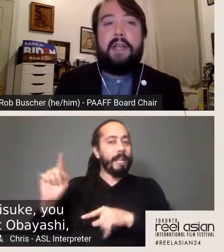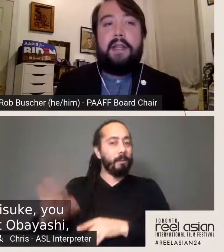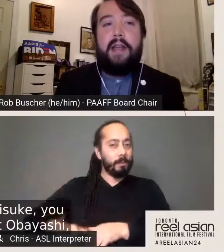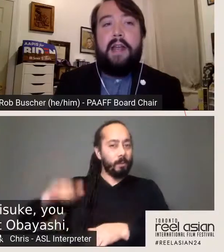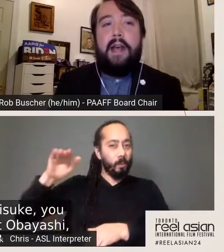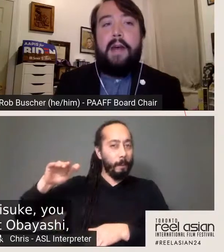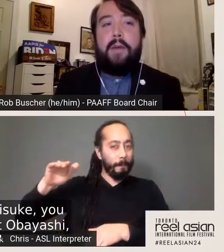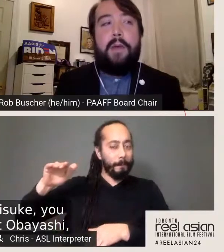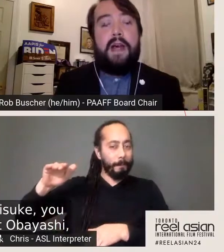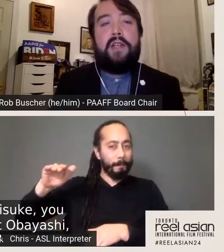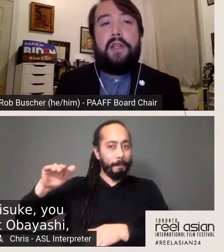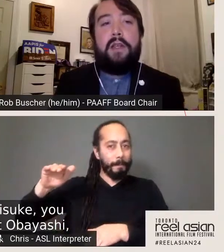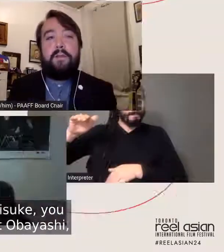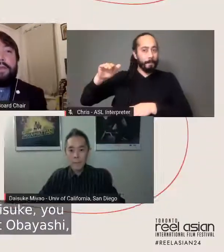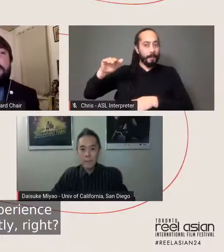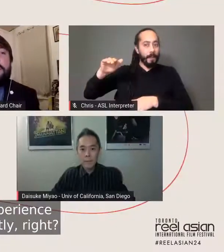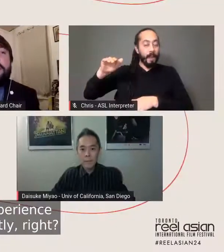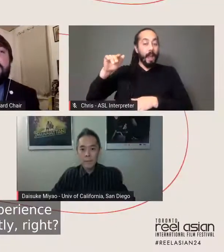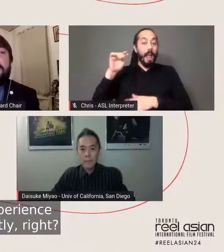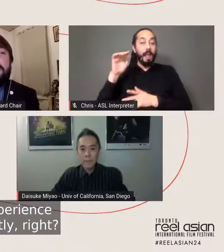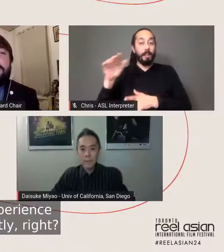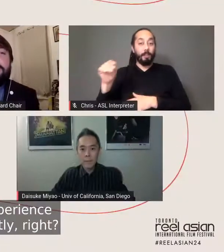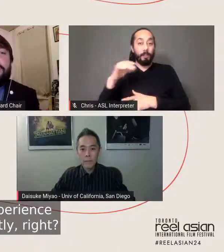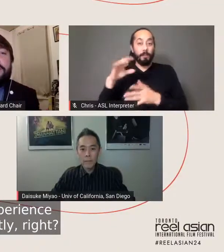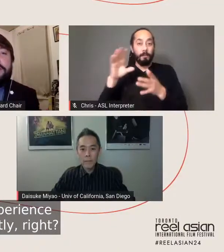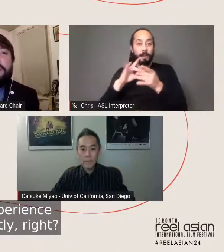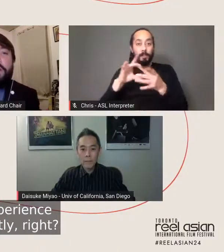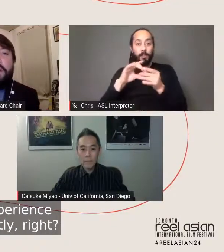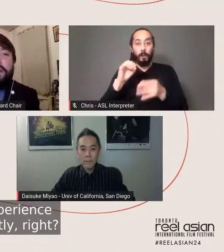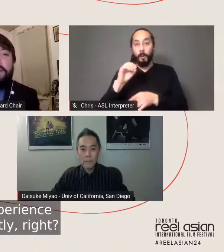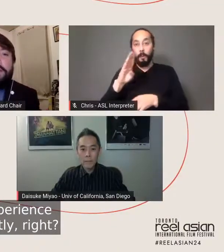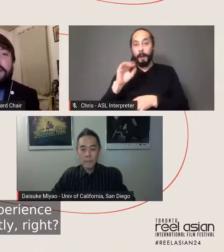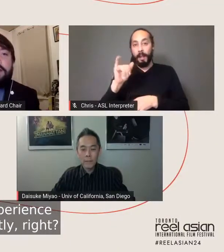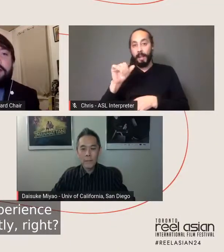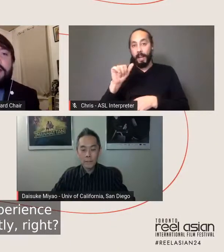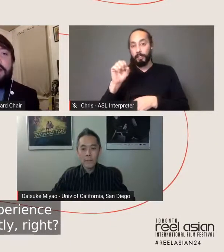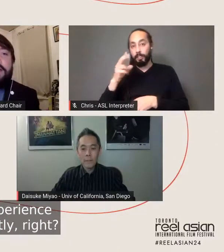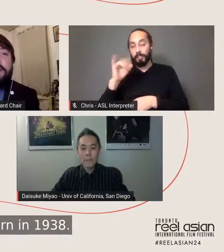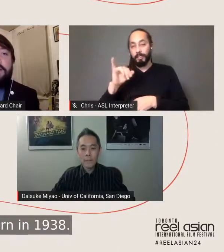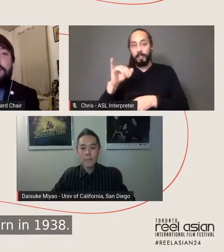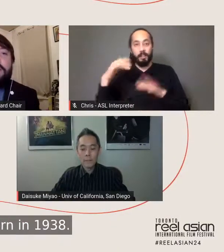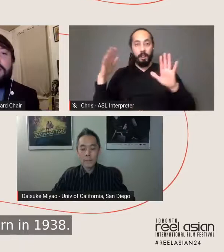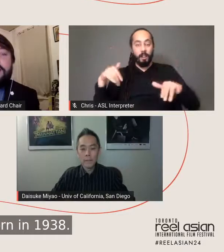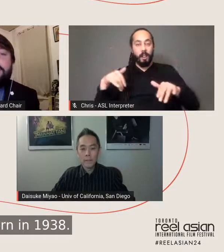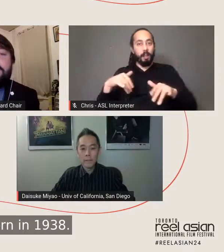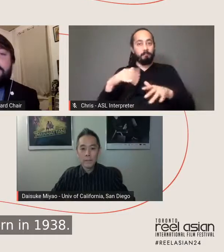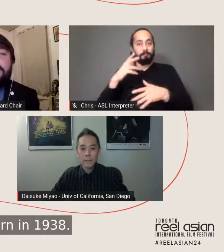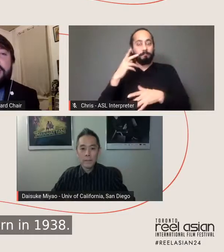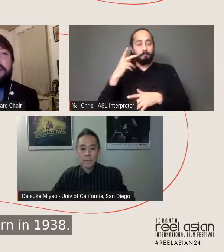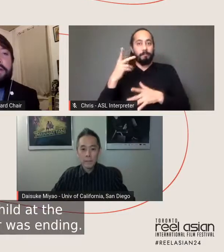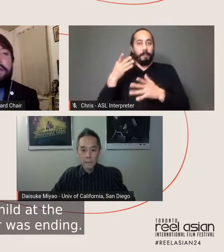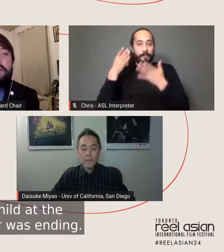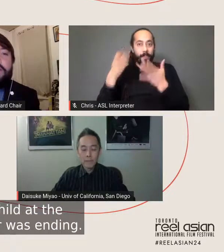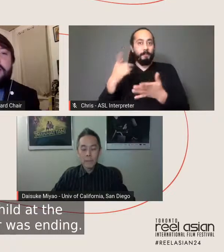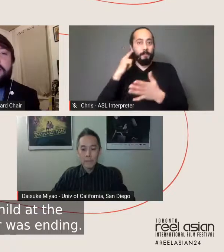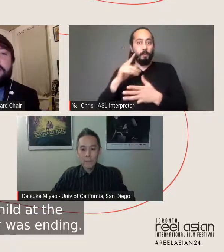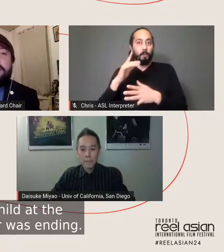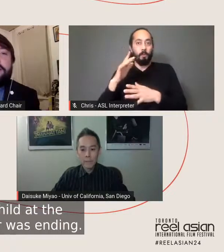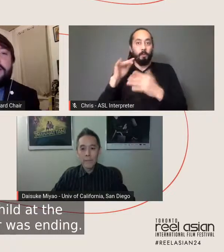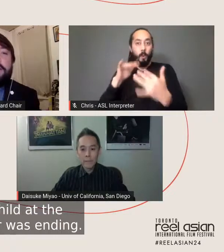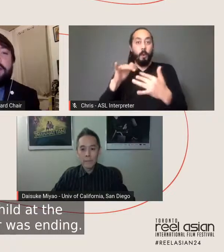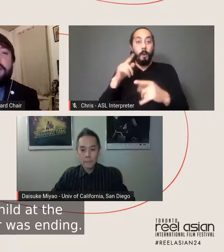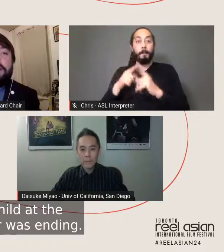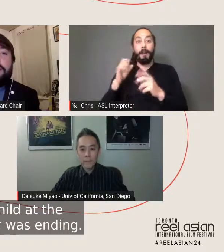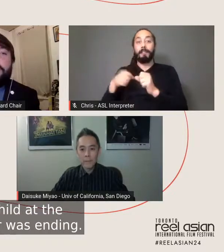mentioned that Obayashi, he didn't experience the war directly, right? I mean, he's born in 1938, so he was a child